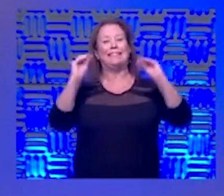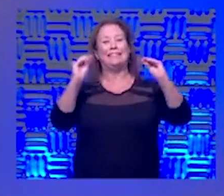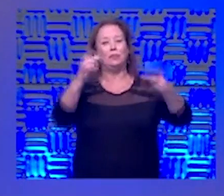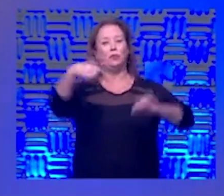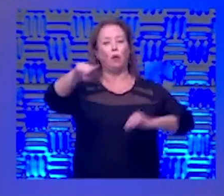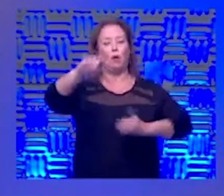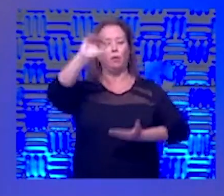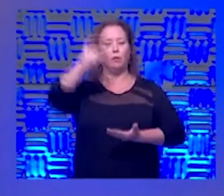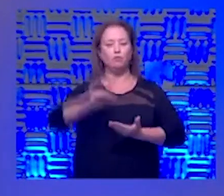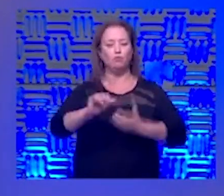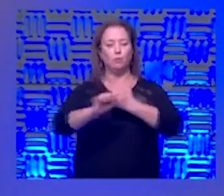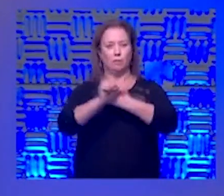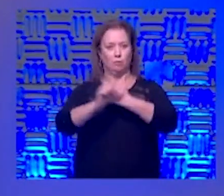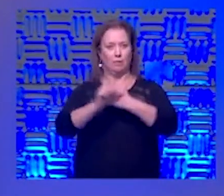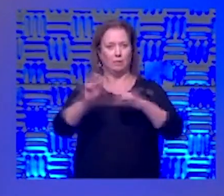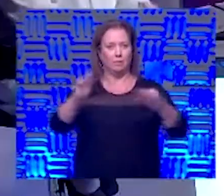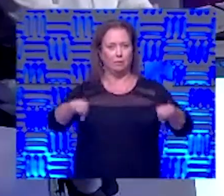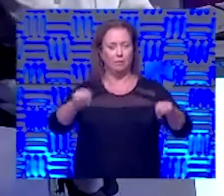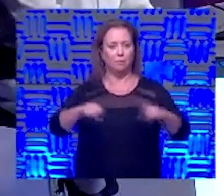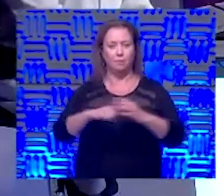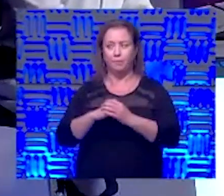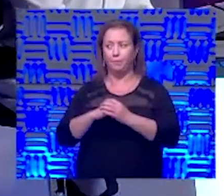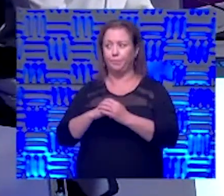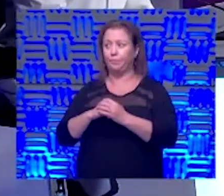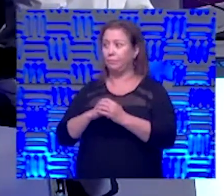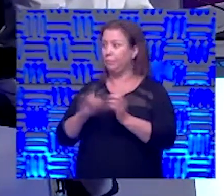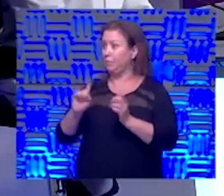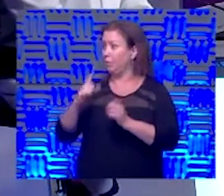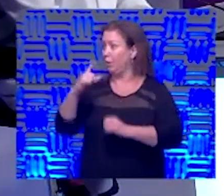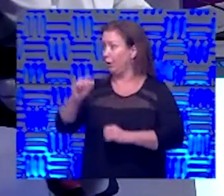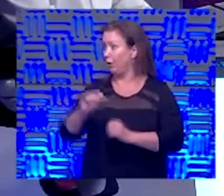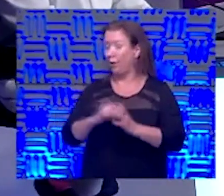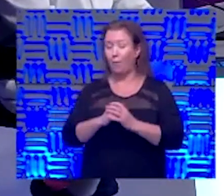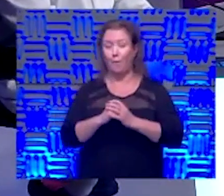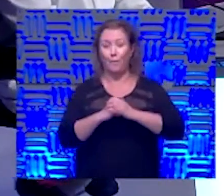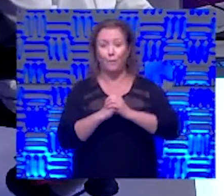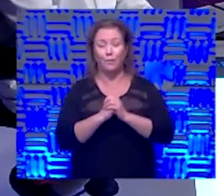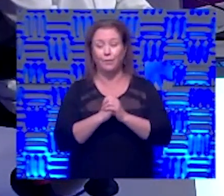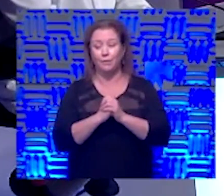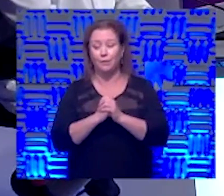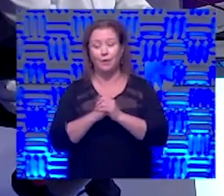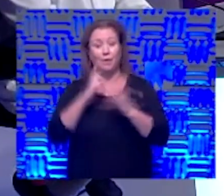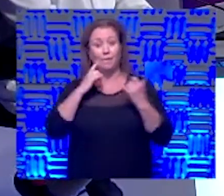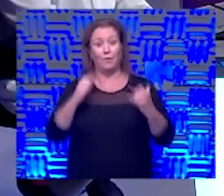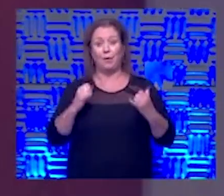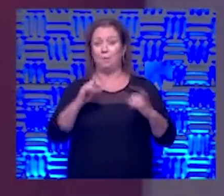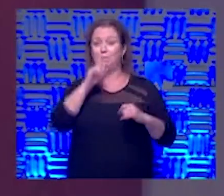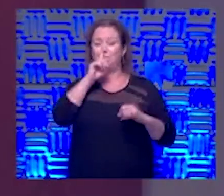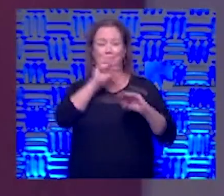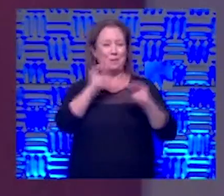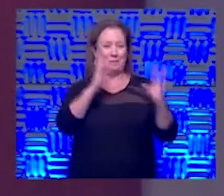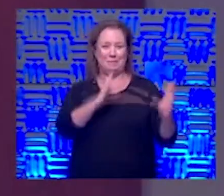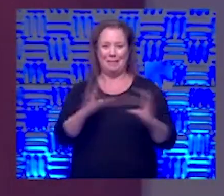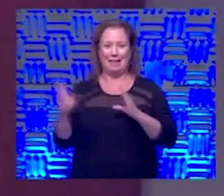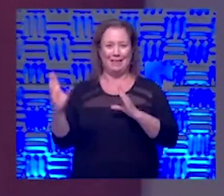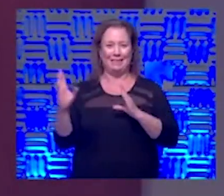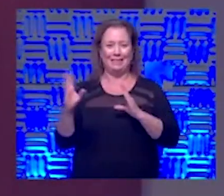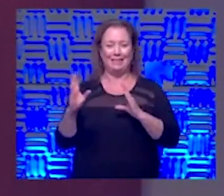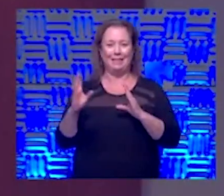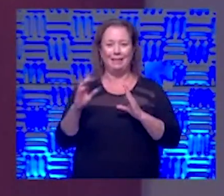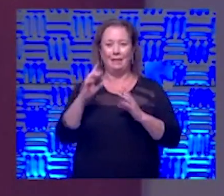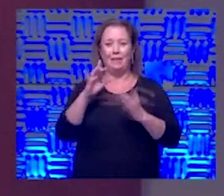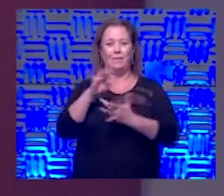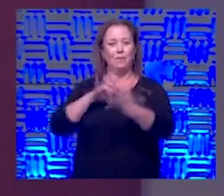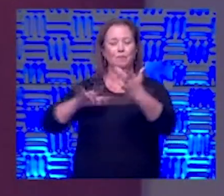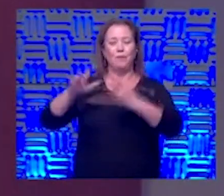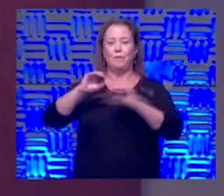and decrease that risk as much as possible. All right, Wissam, so where are you going to go? So for now, I don't have plans for immediate